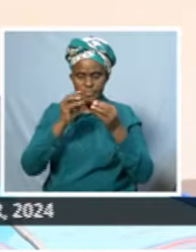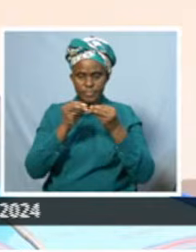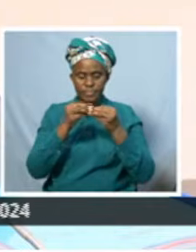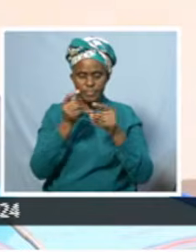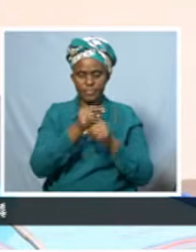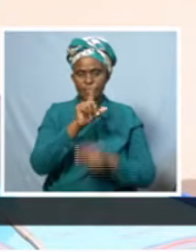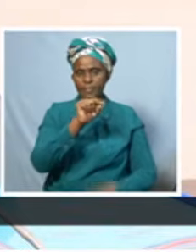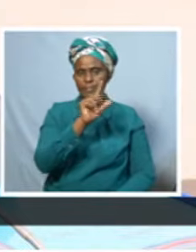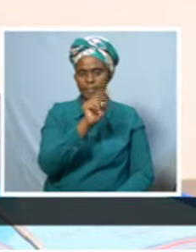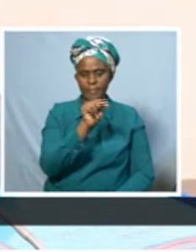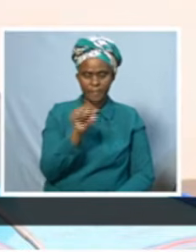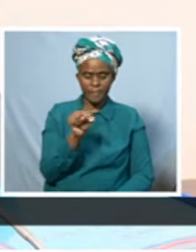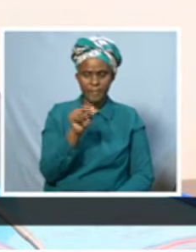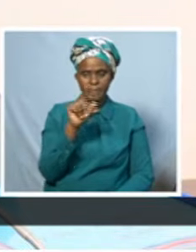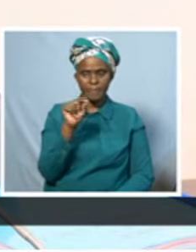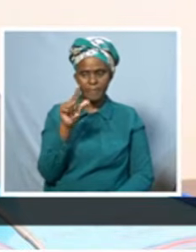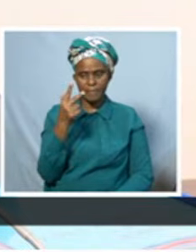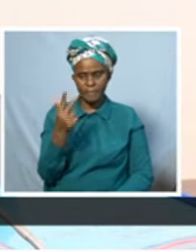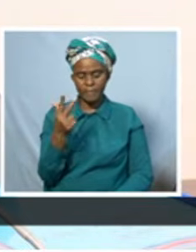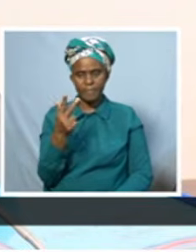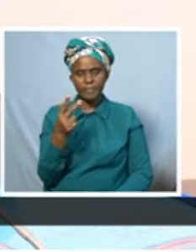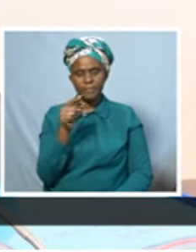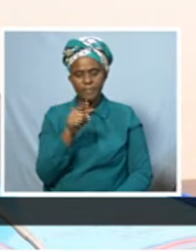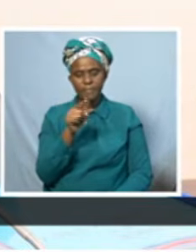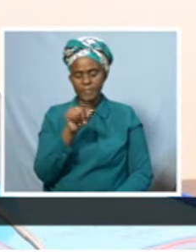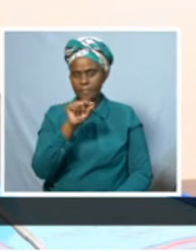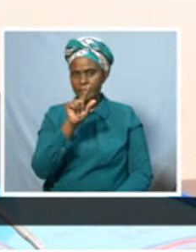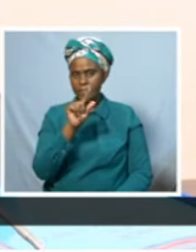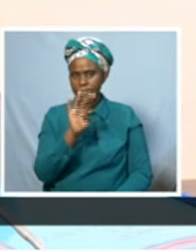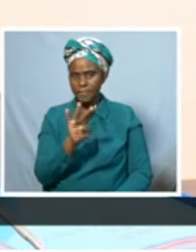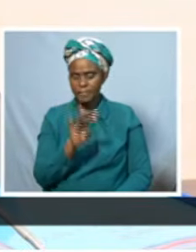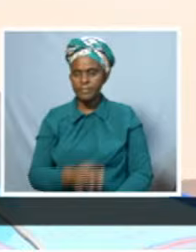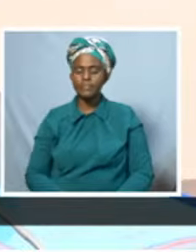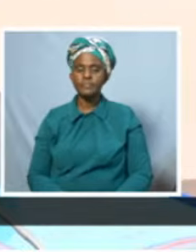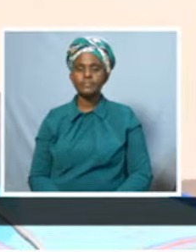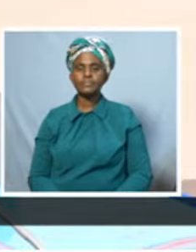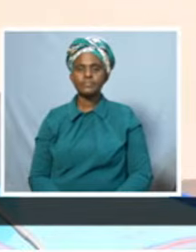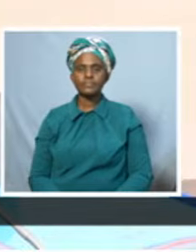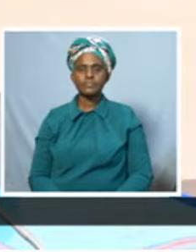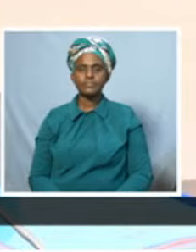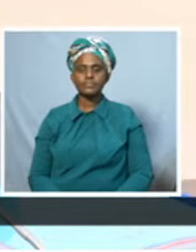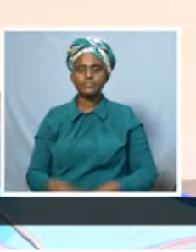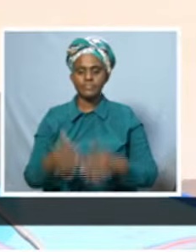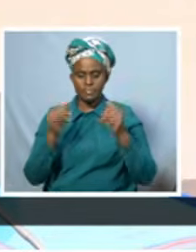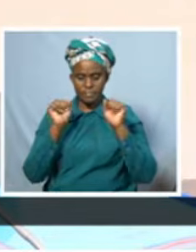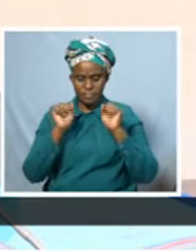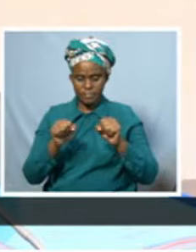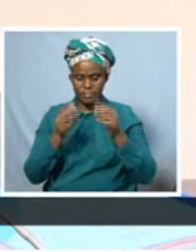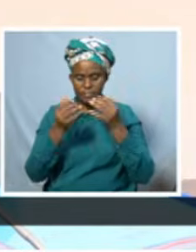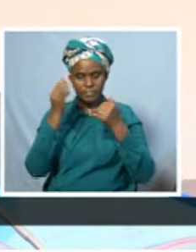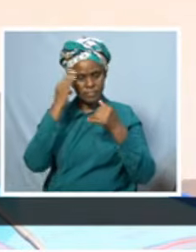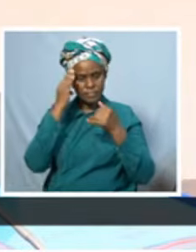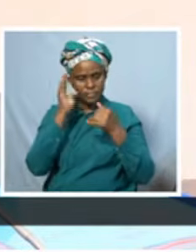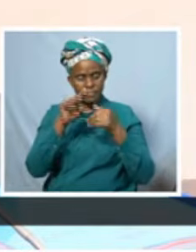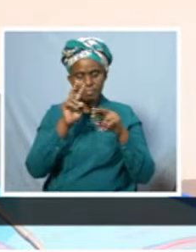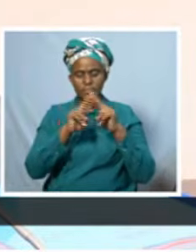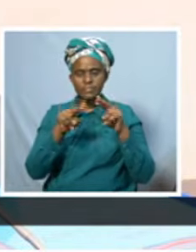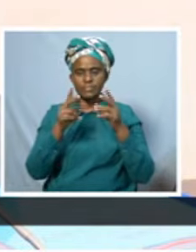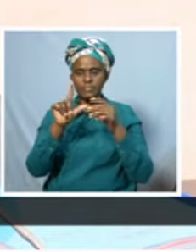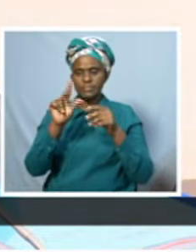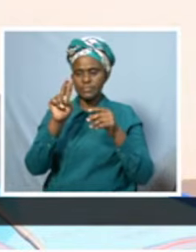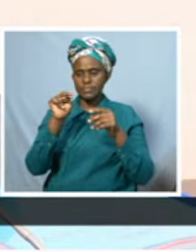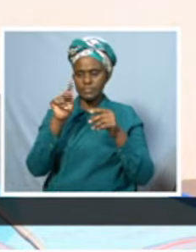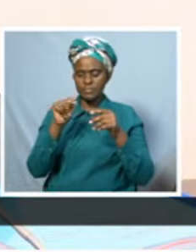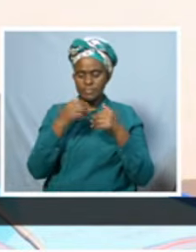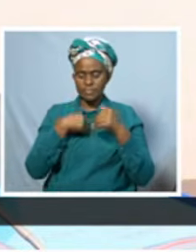the 2022, 2023, and the 2024. However, you might want to know, Chair, that LUNTE has